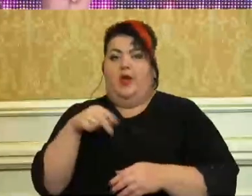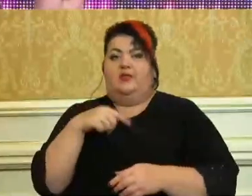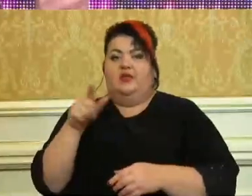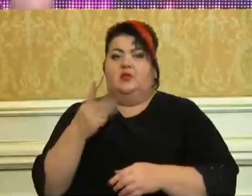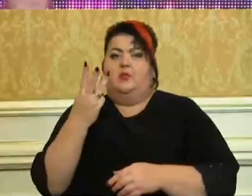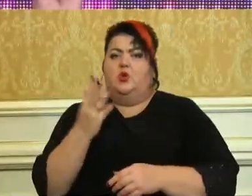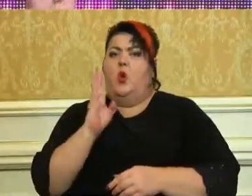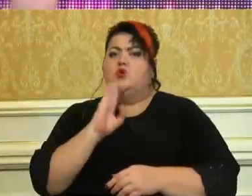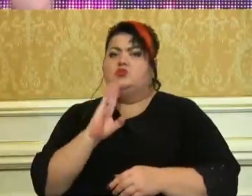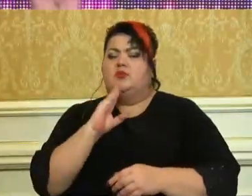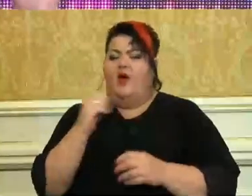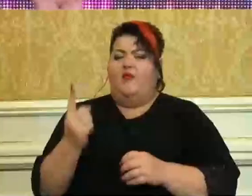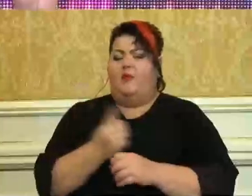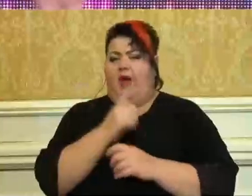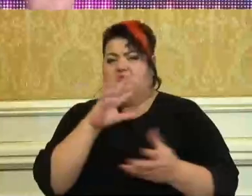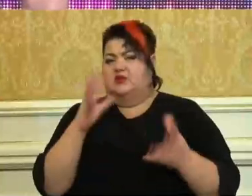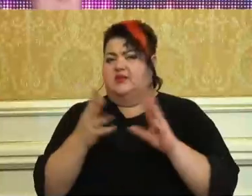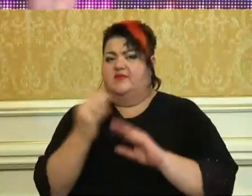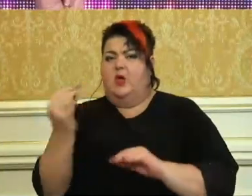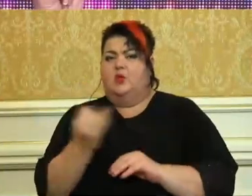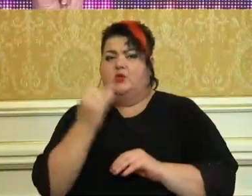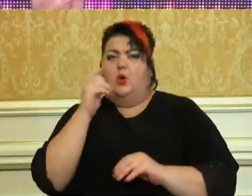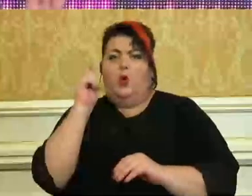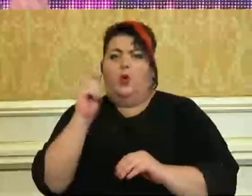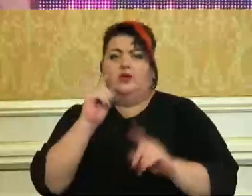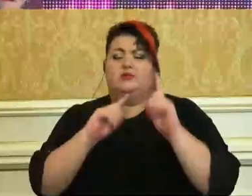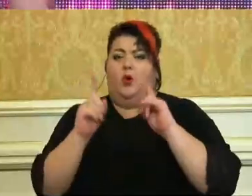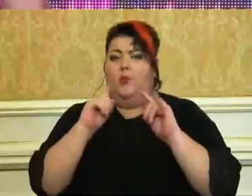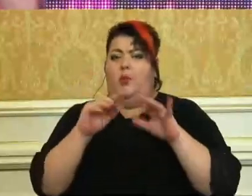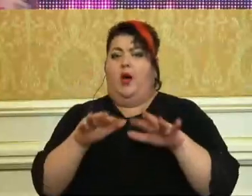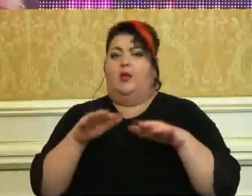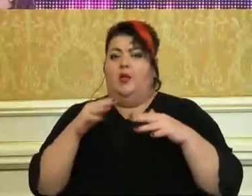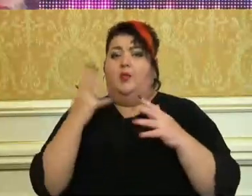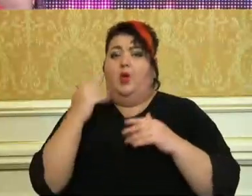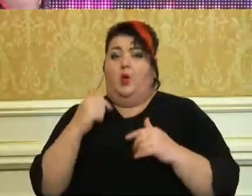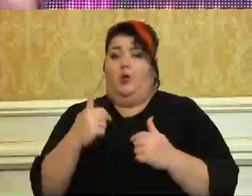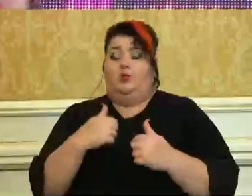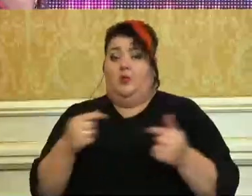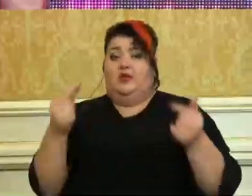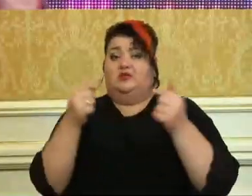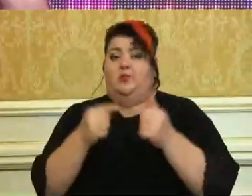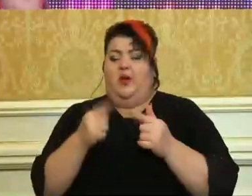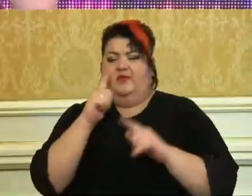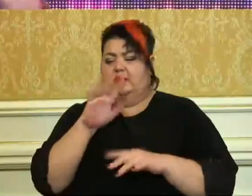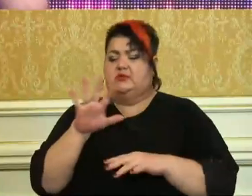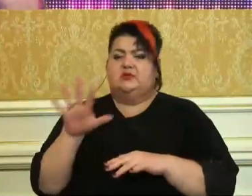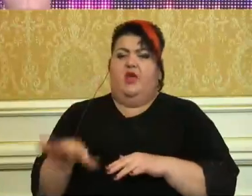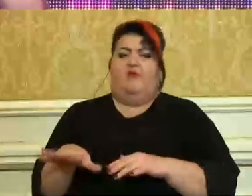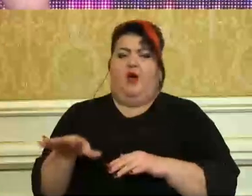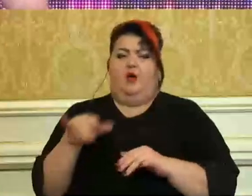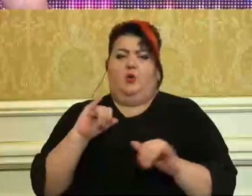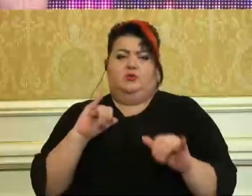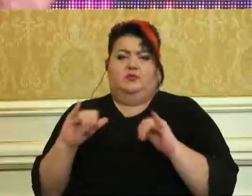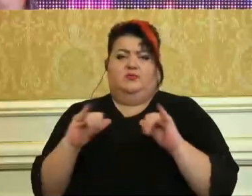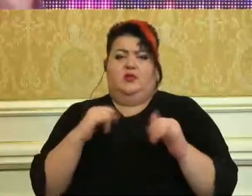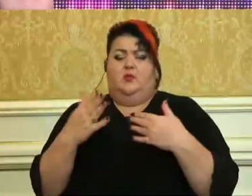committee. We have three women. For the first of the history of the Parliament of Ukraine, we have three women there. So and